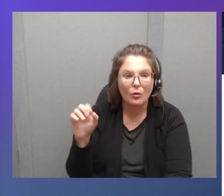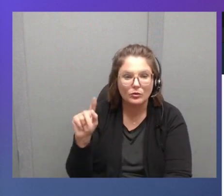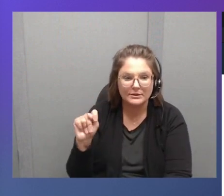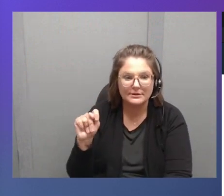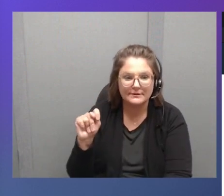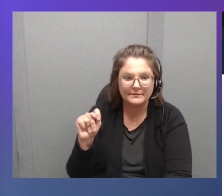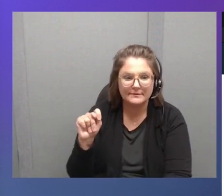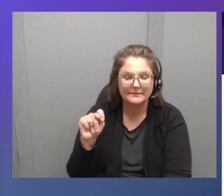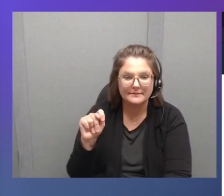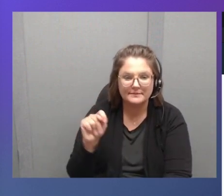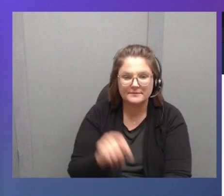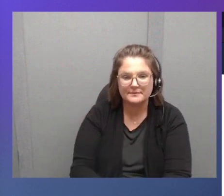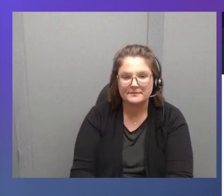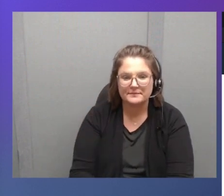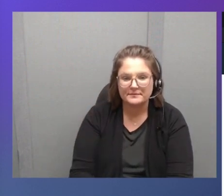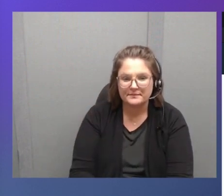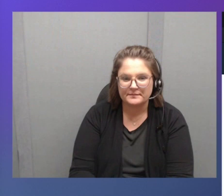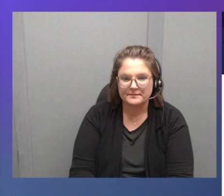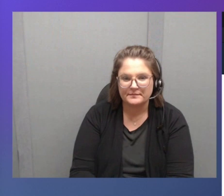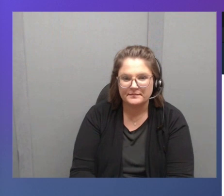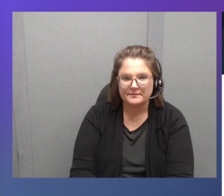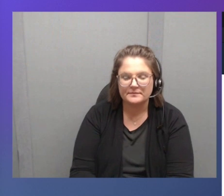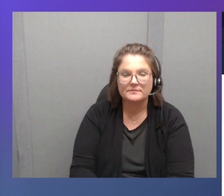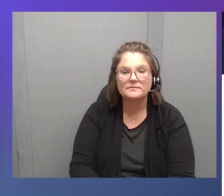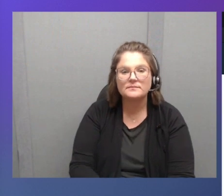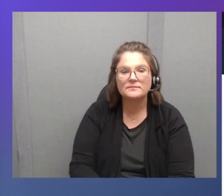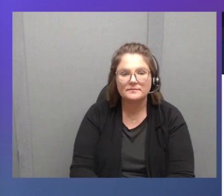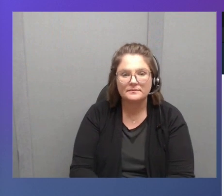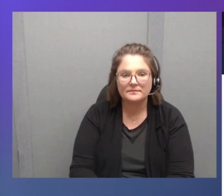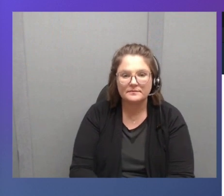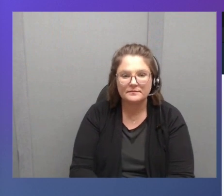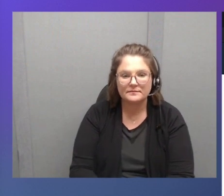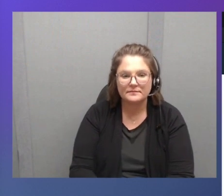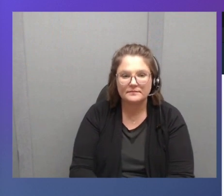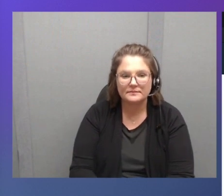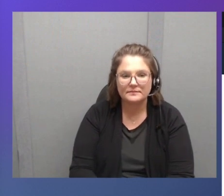it, exactly. And we're logging in without MFA.